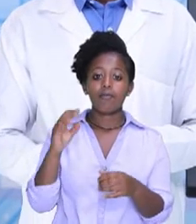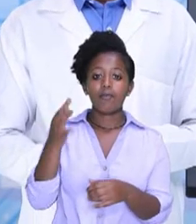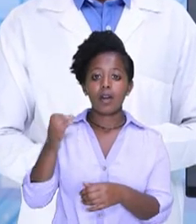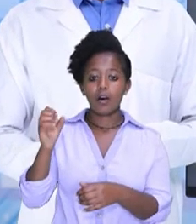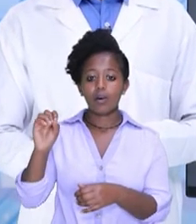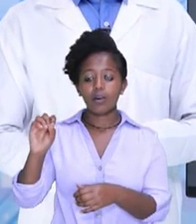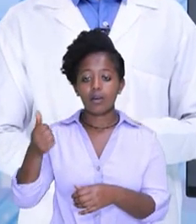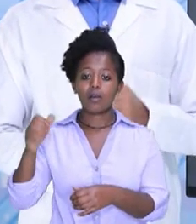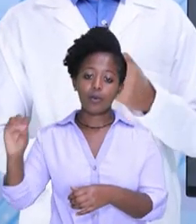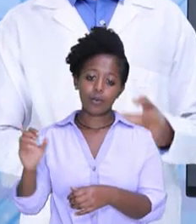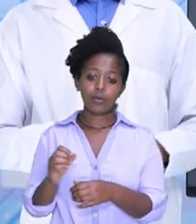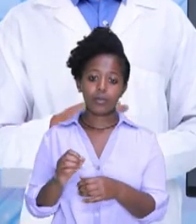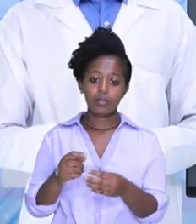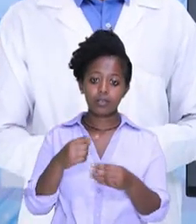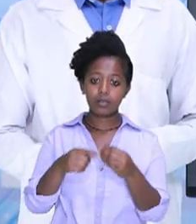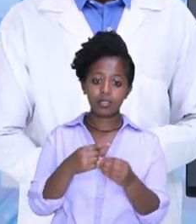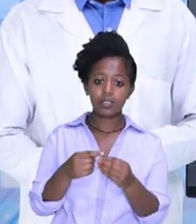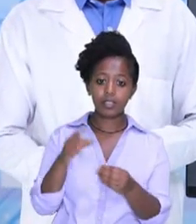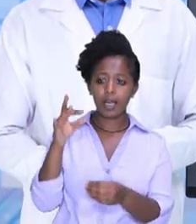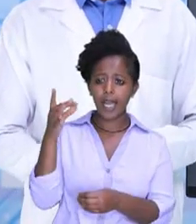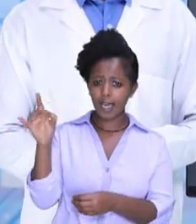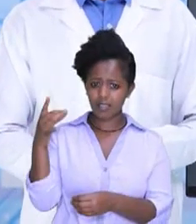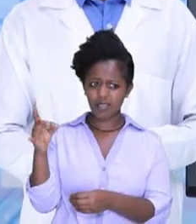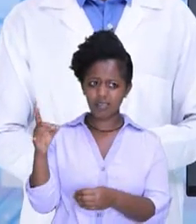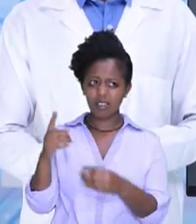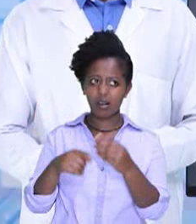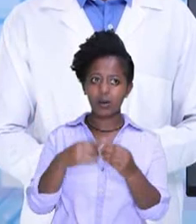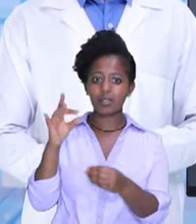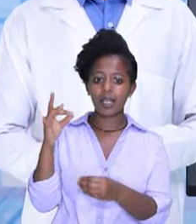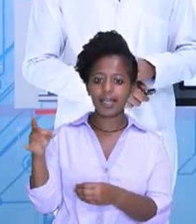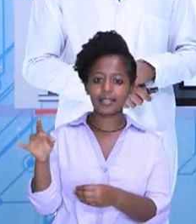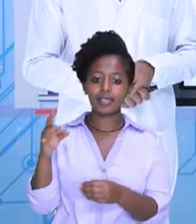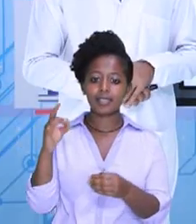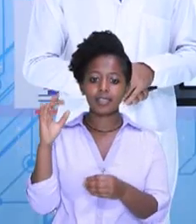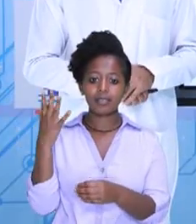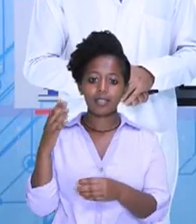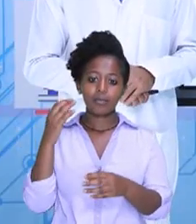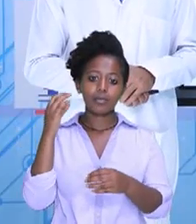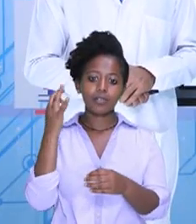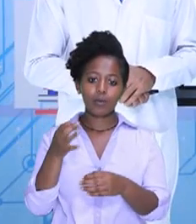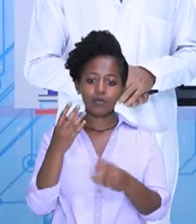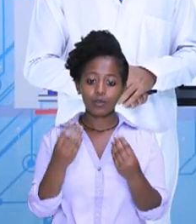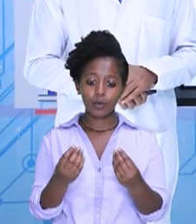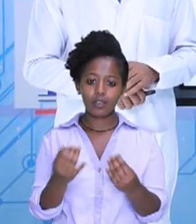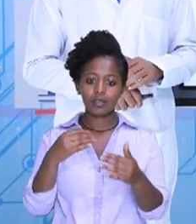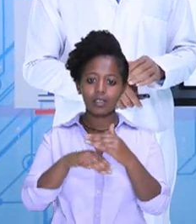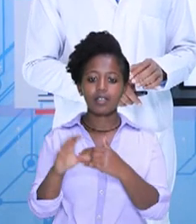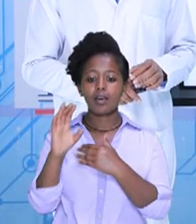FAO, there are around 18 types of soil in the country.